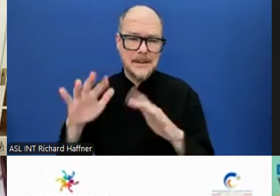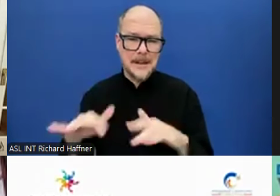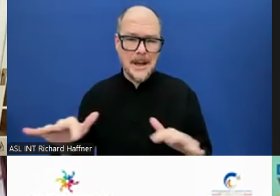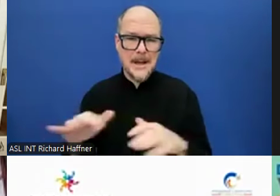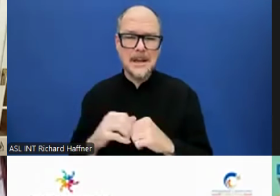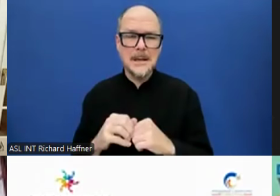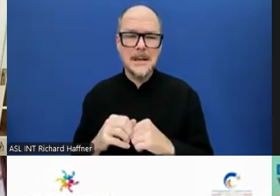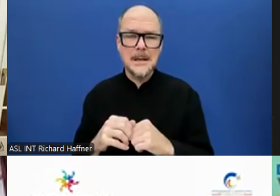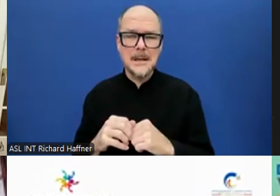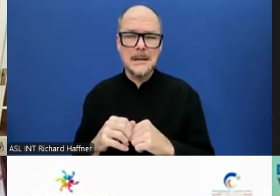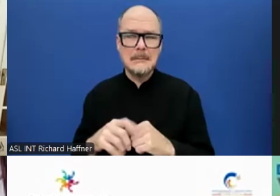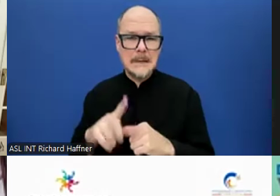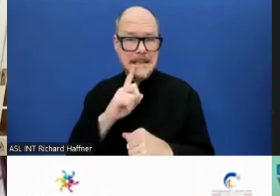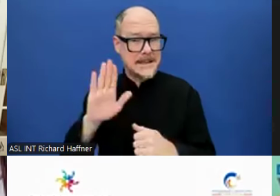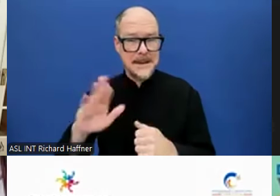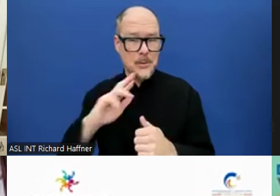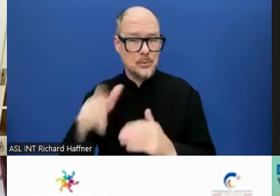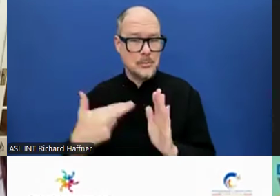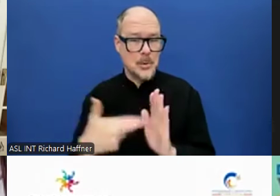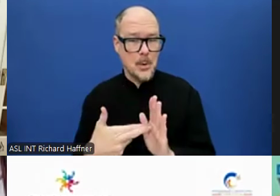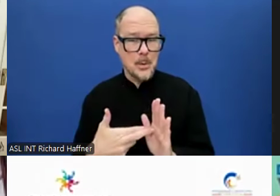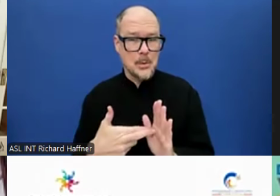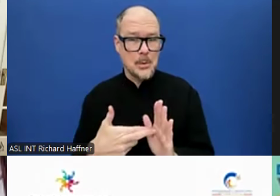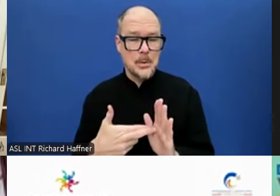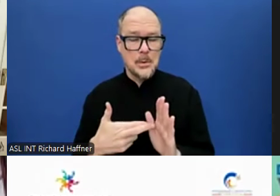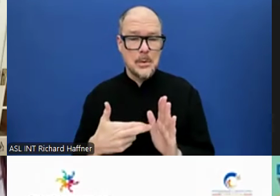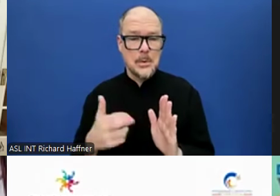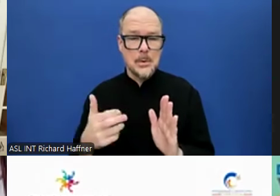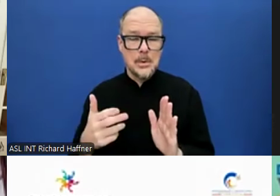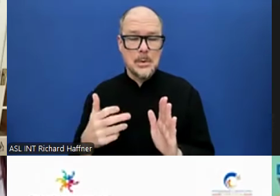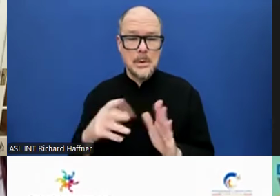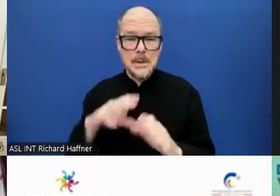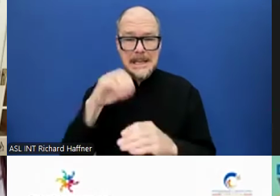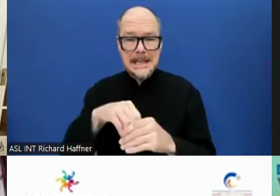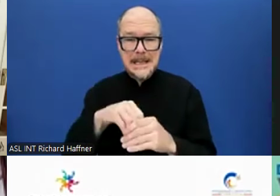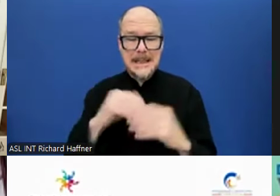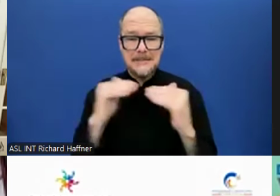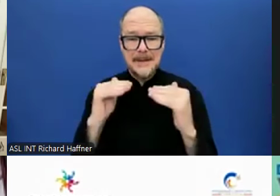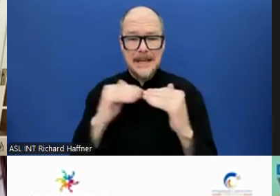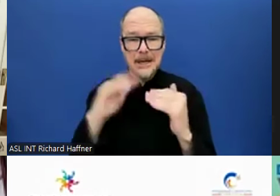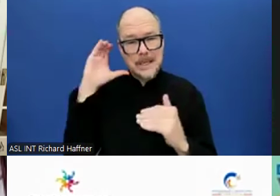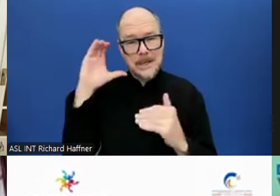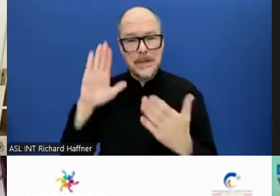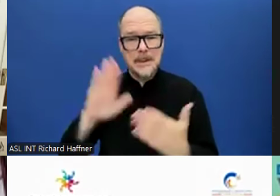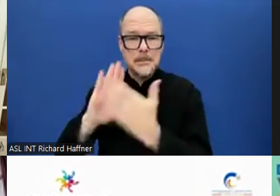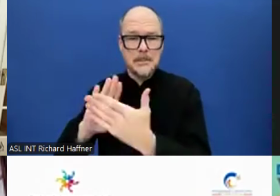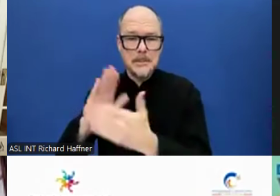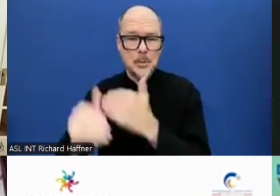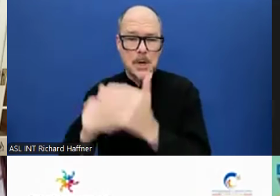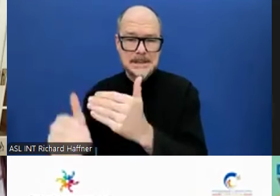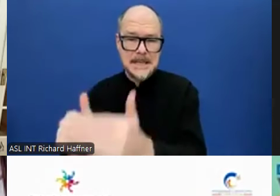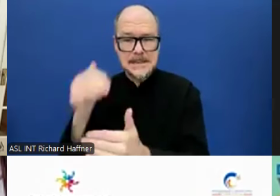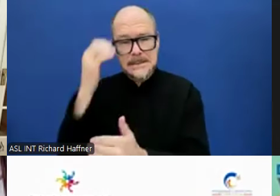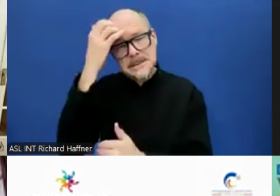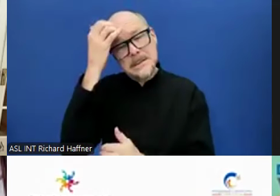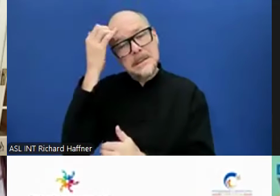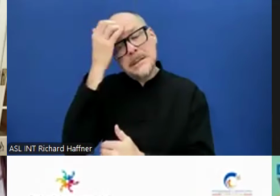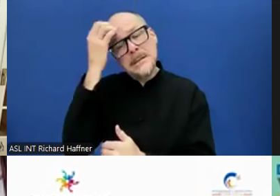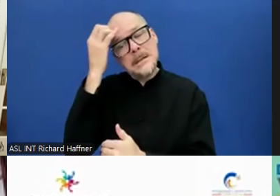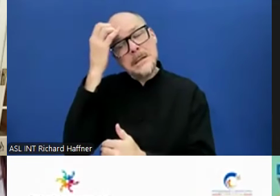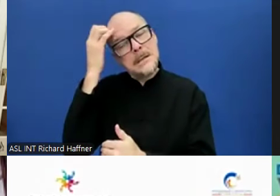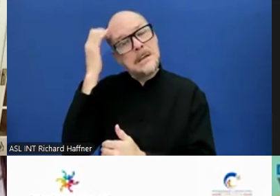what is their role in the fair hearing process, or the hearing process. would be